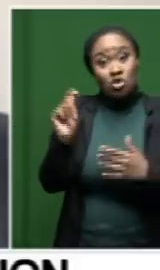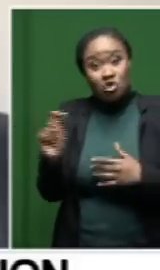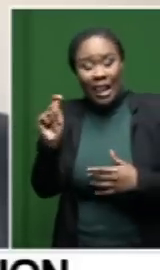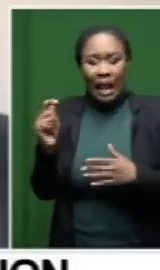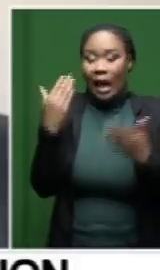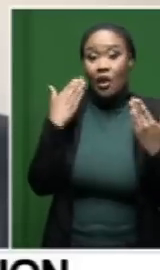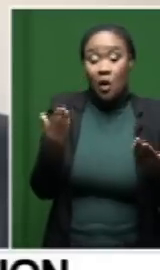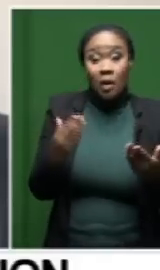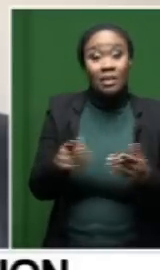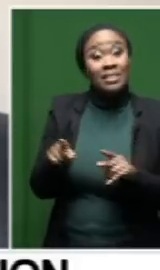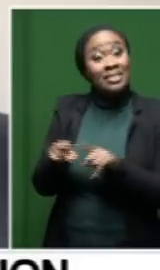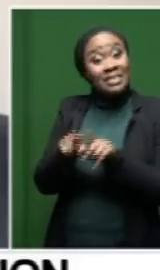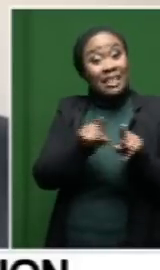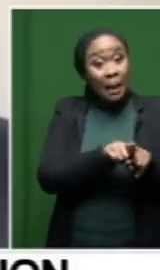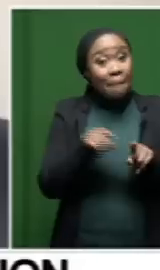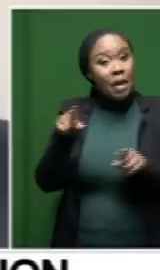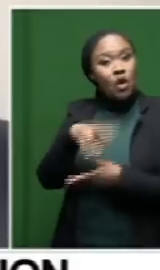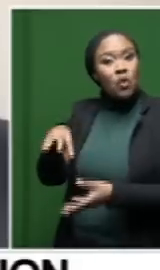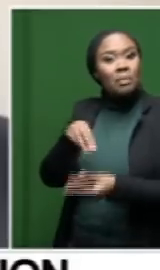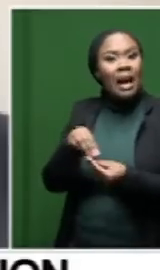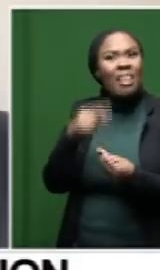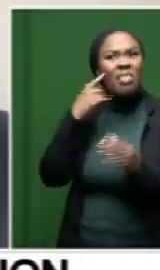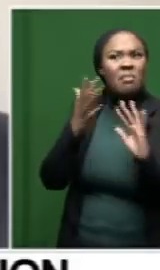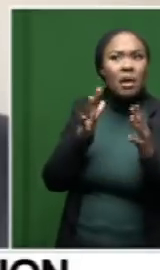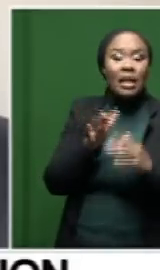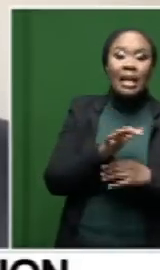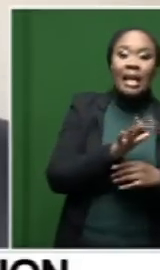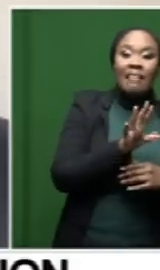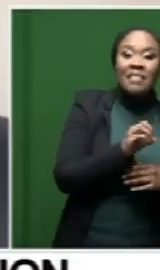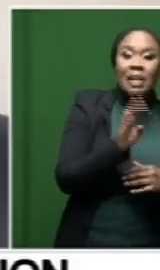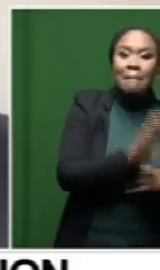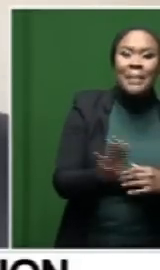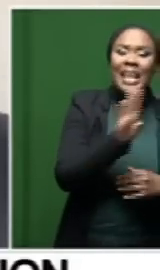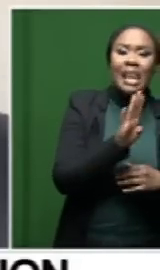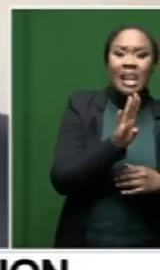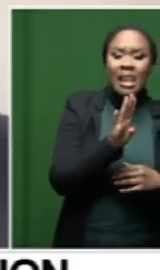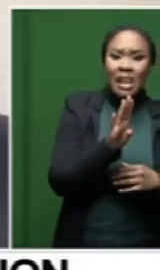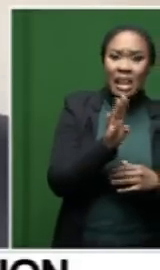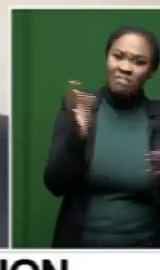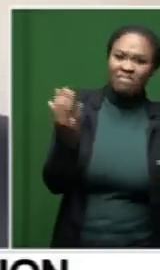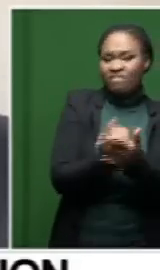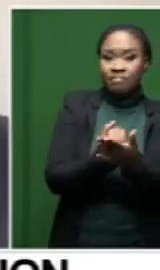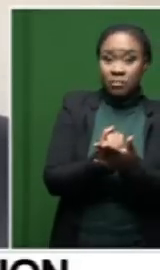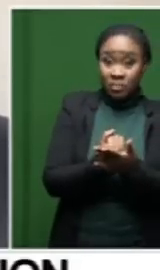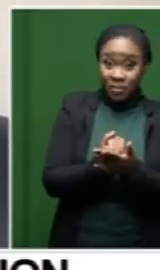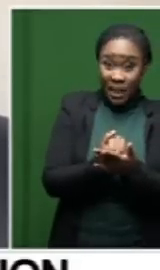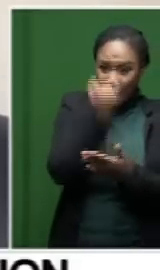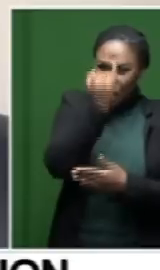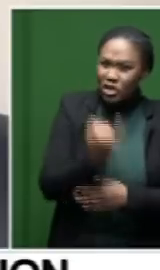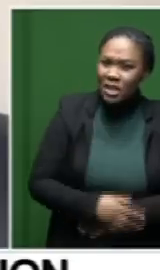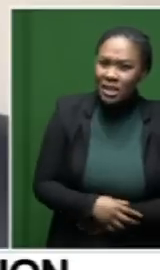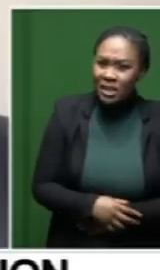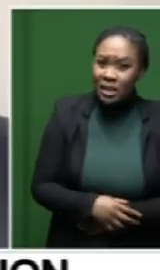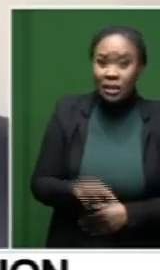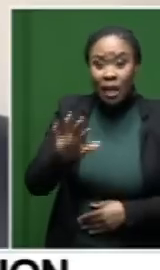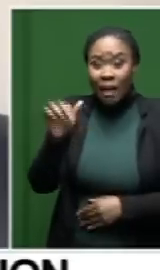to 57 billion rand, 60 billion rand from state capture. That we're looking at the lives that South Africans are